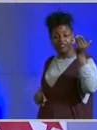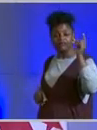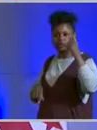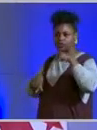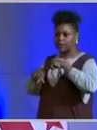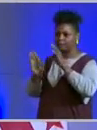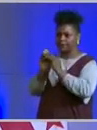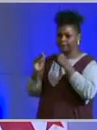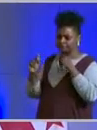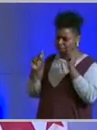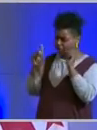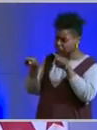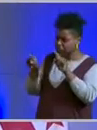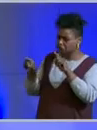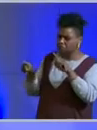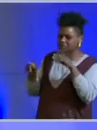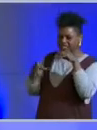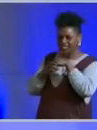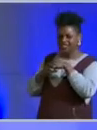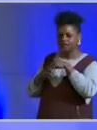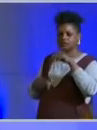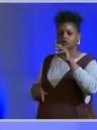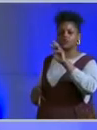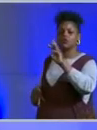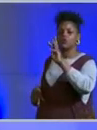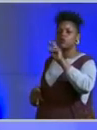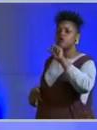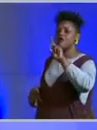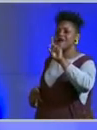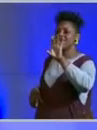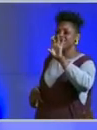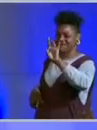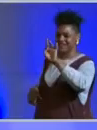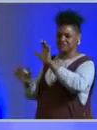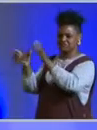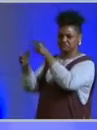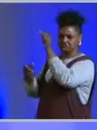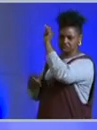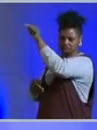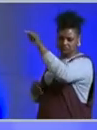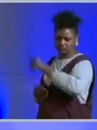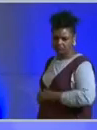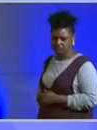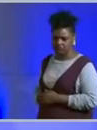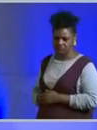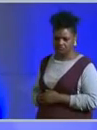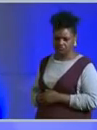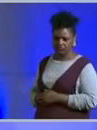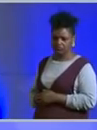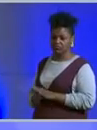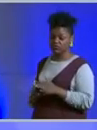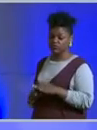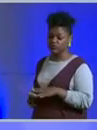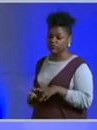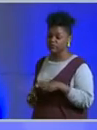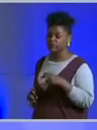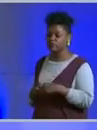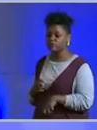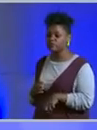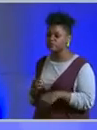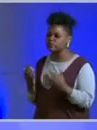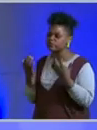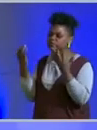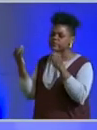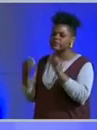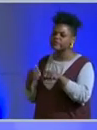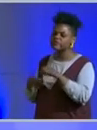8 for that short-term family housing facility. And it was a tough crowd, let me tell you. It was not